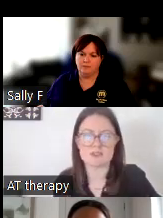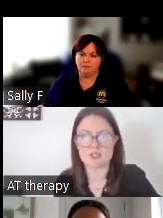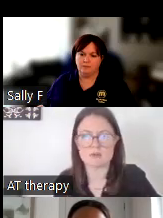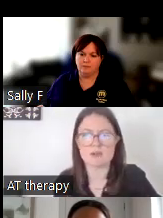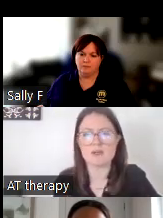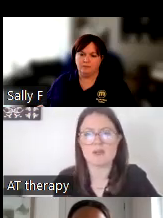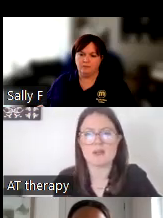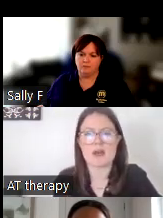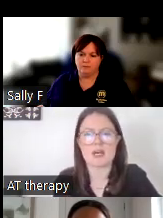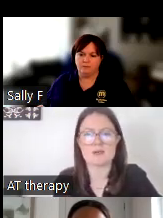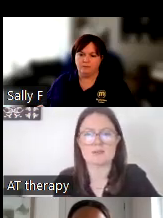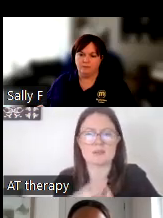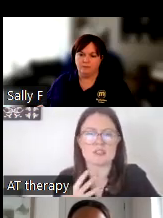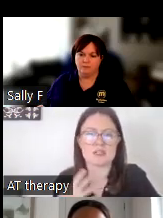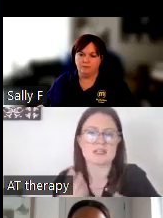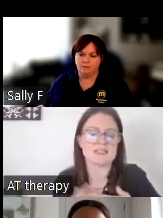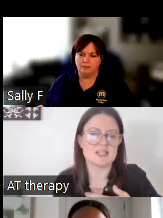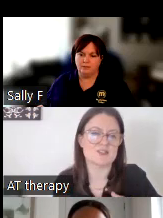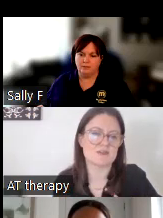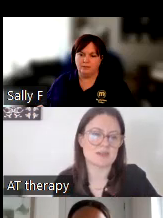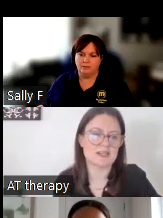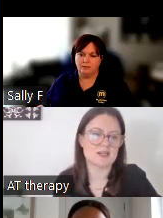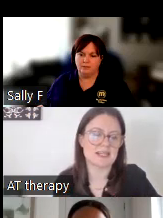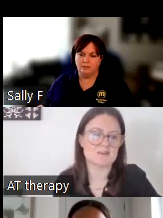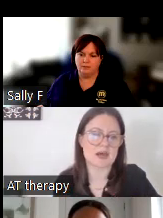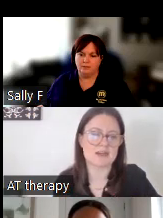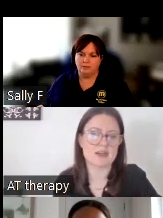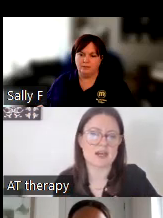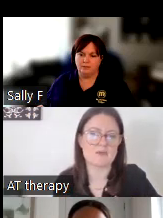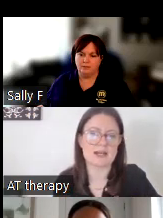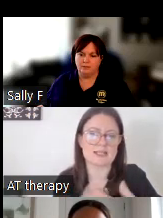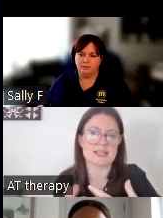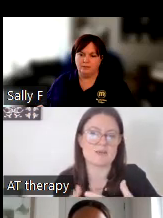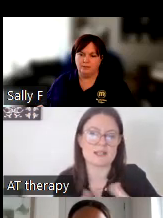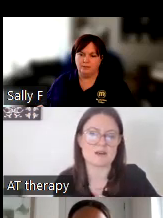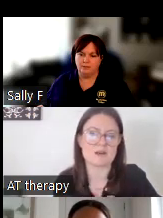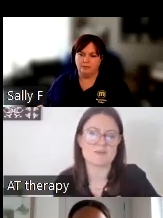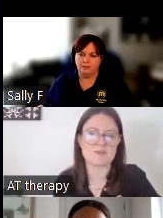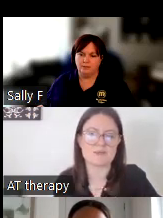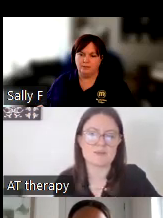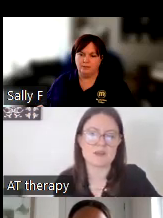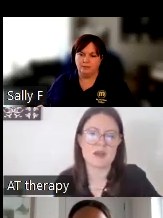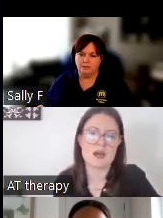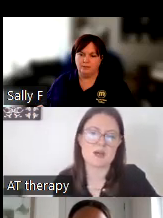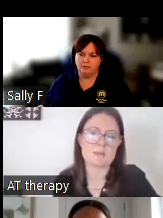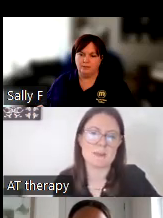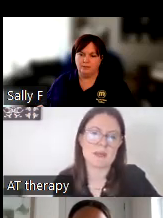the afternoon, so that she could continue to have her needs met as the day went on.